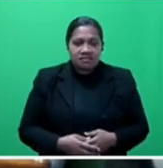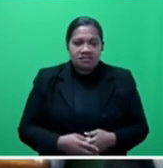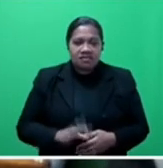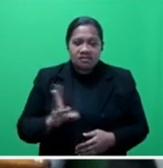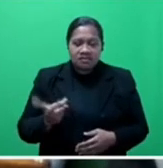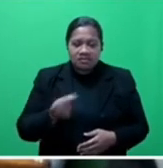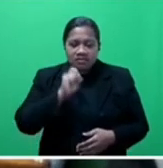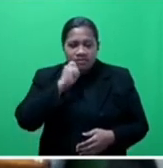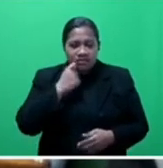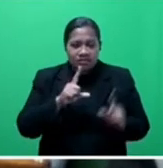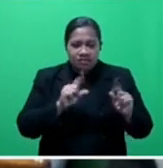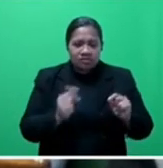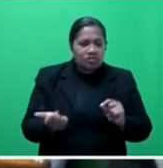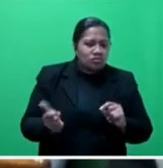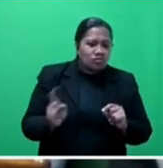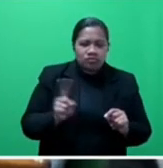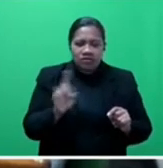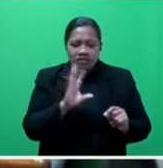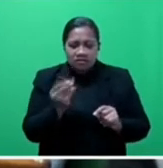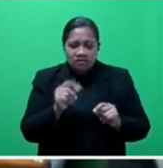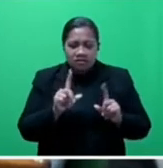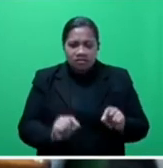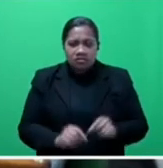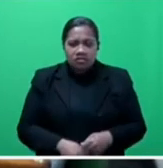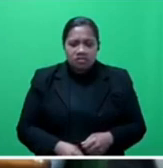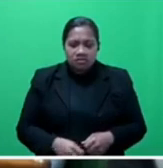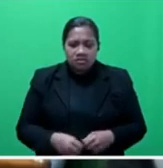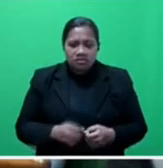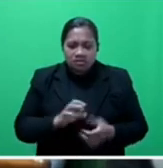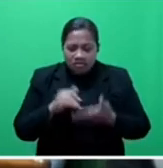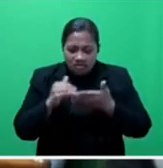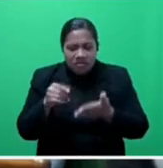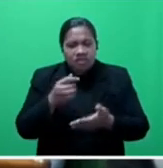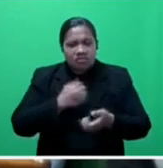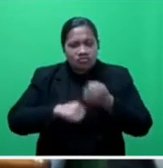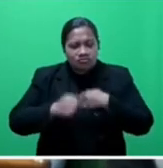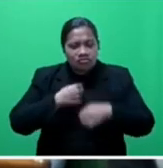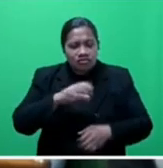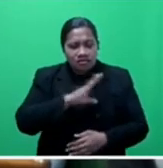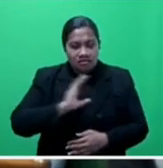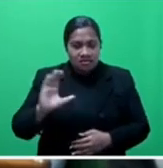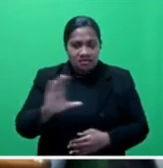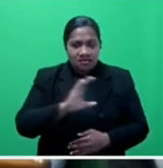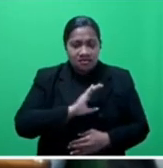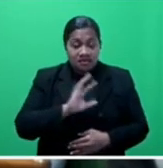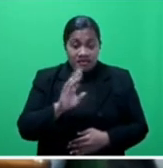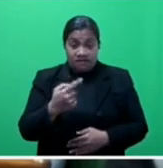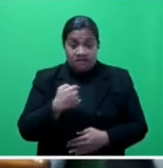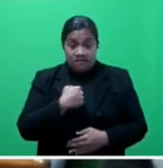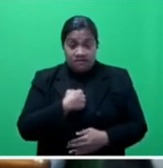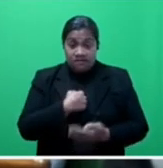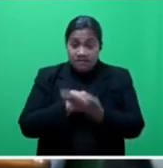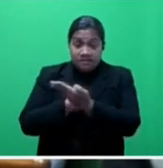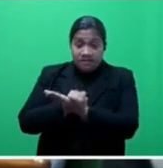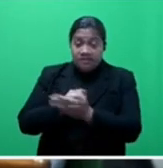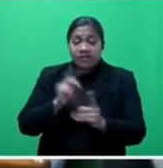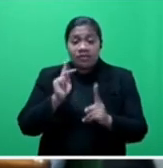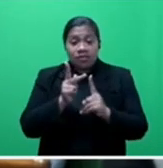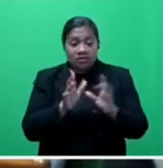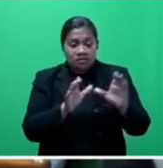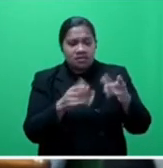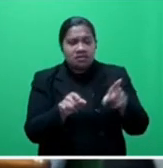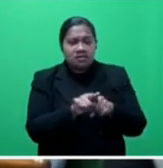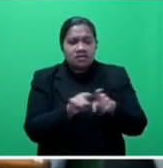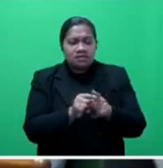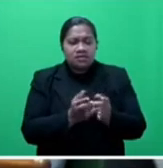to hoodwink innocent, struggling citizens. For me, Mr. Speaker, political parties are like a vessel